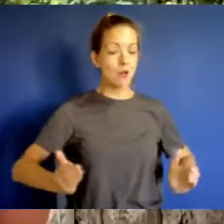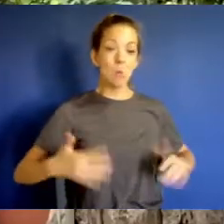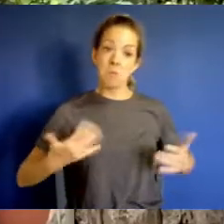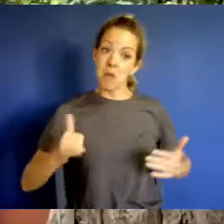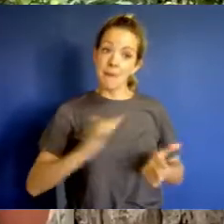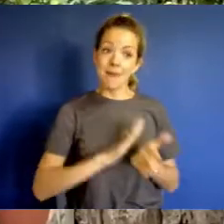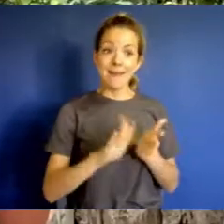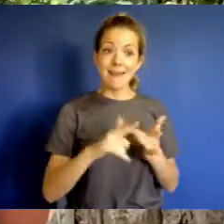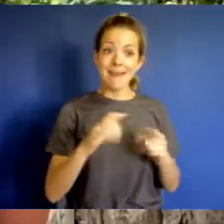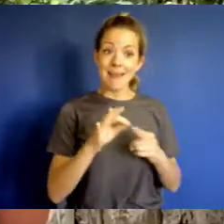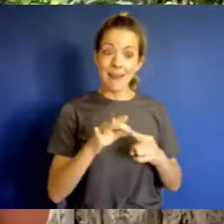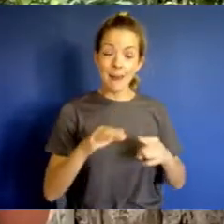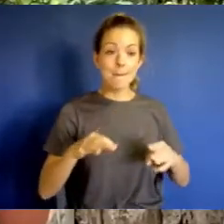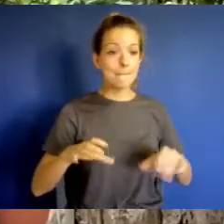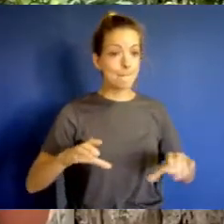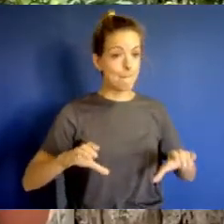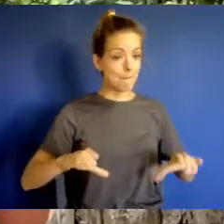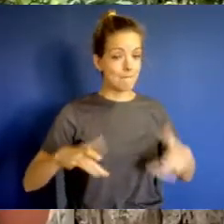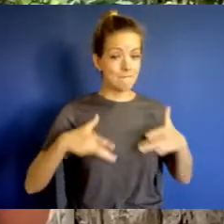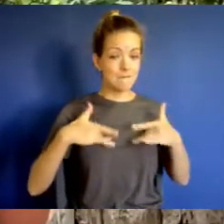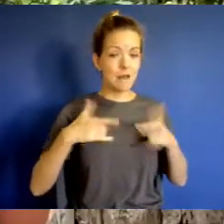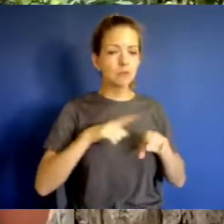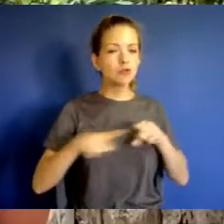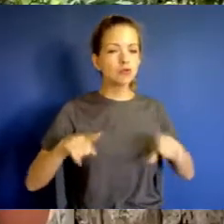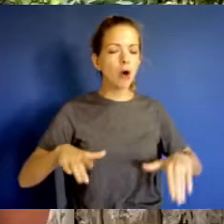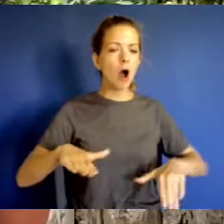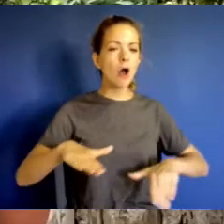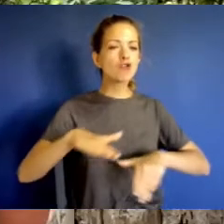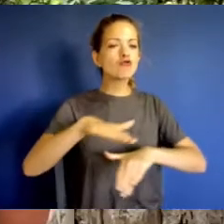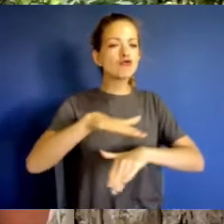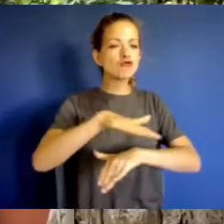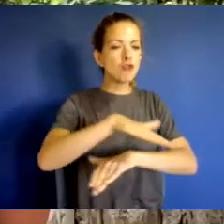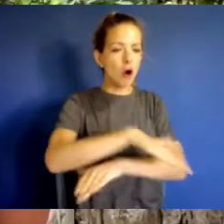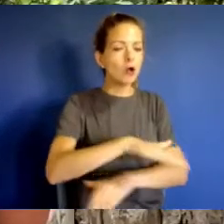as you can so that you can feel something.